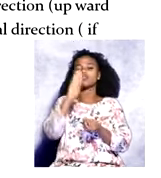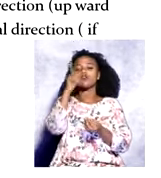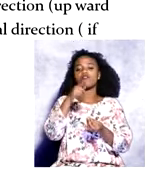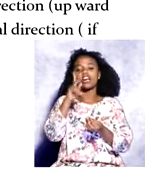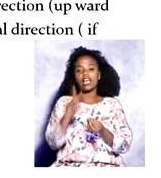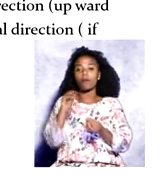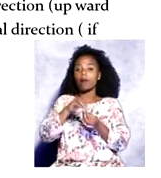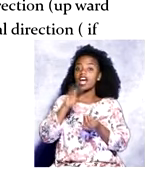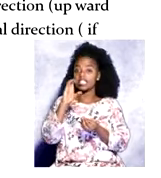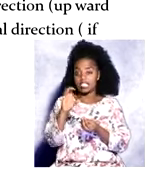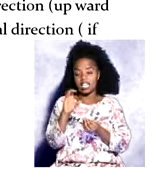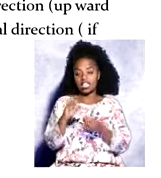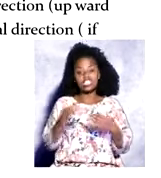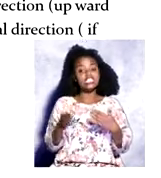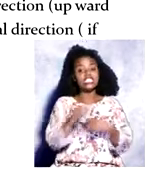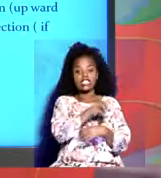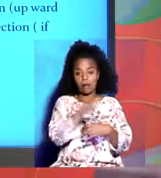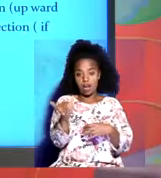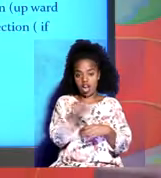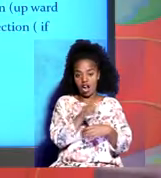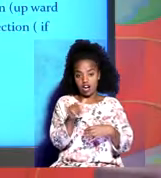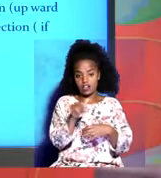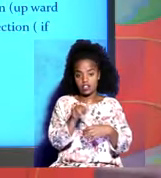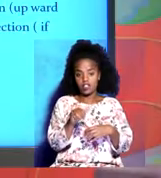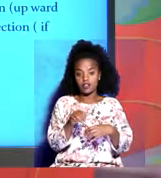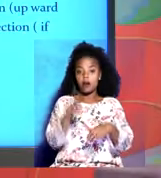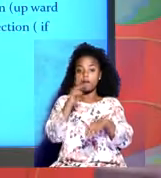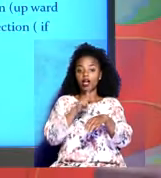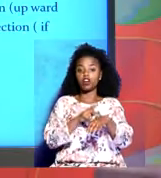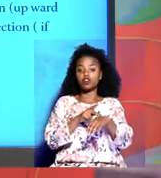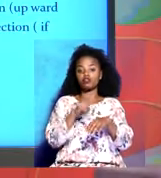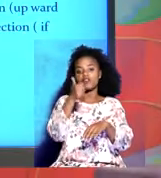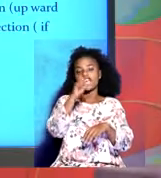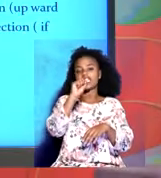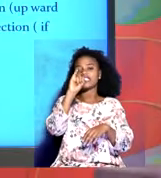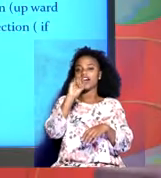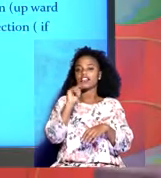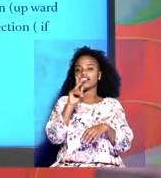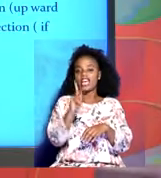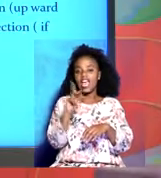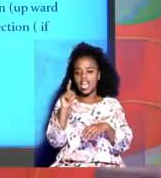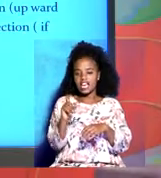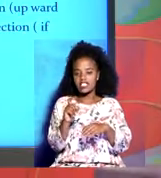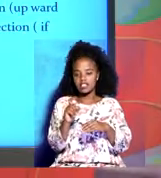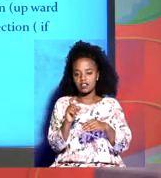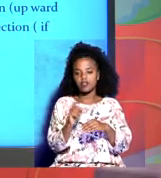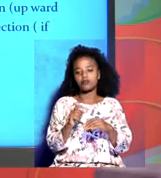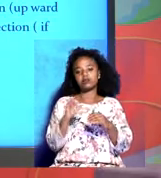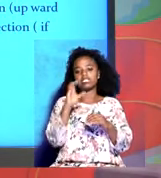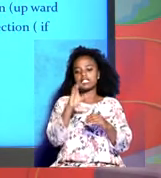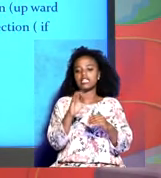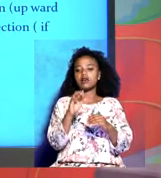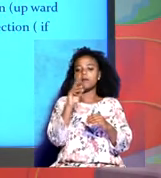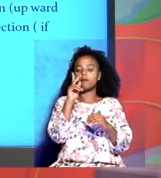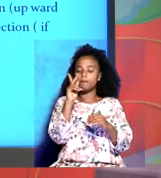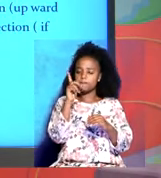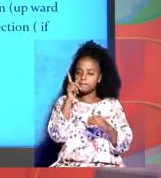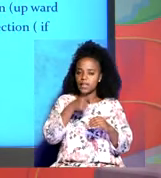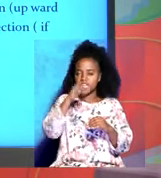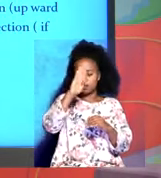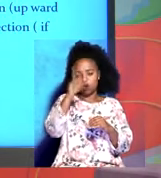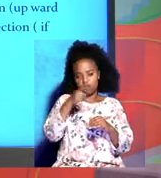be similar to this one. The period of a sine kx and a sine k into x plus b over k plus c